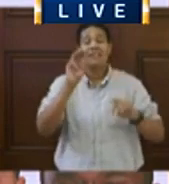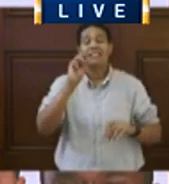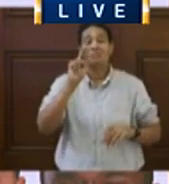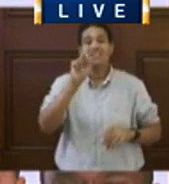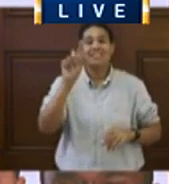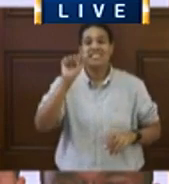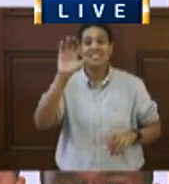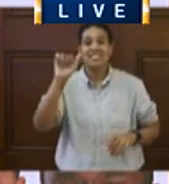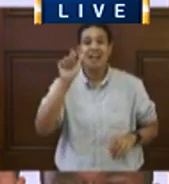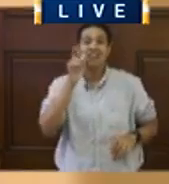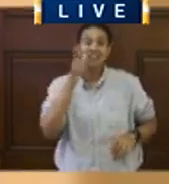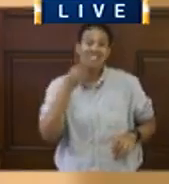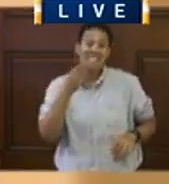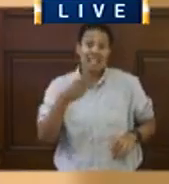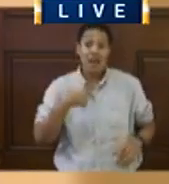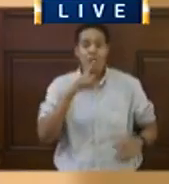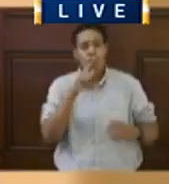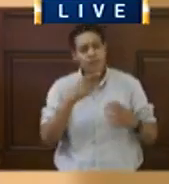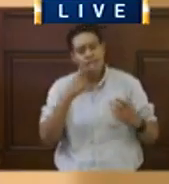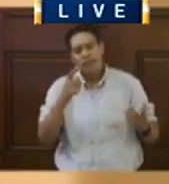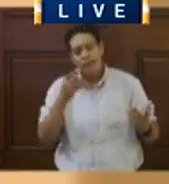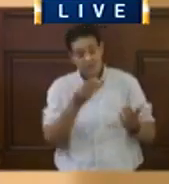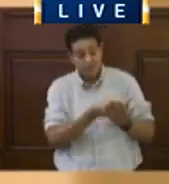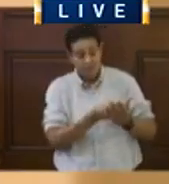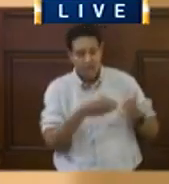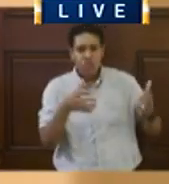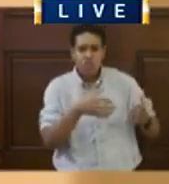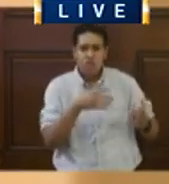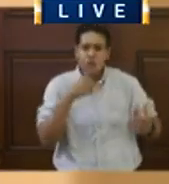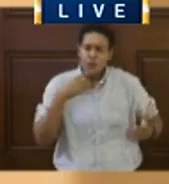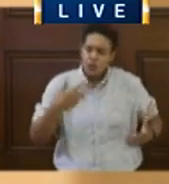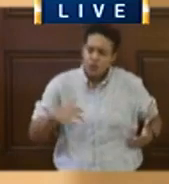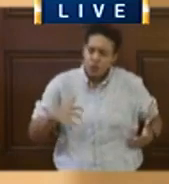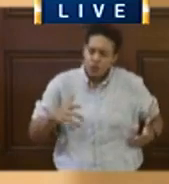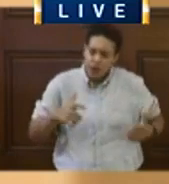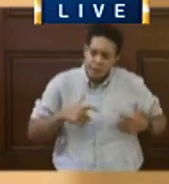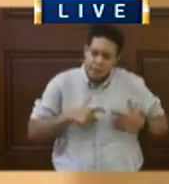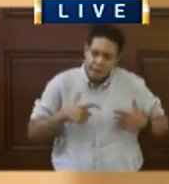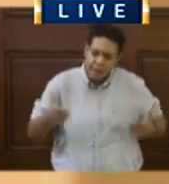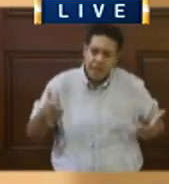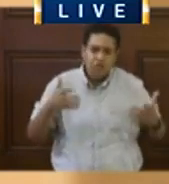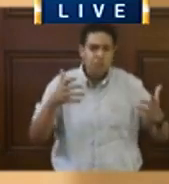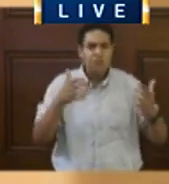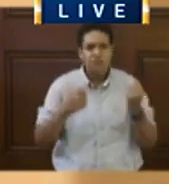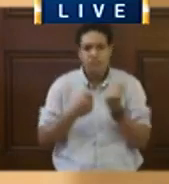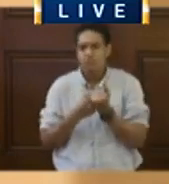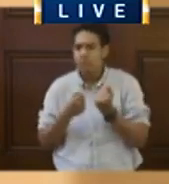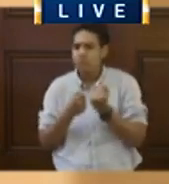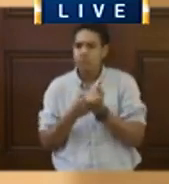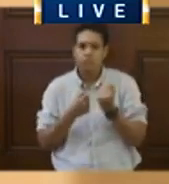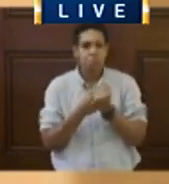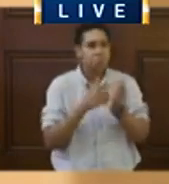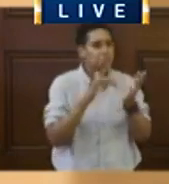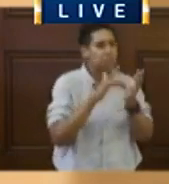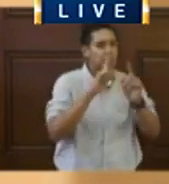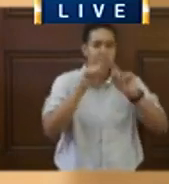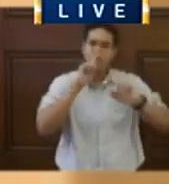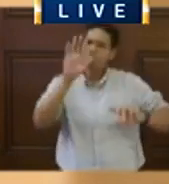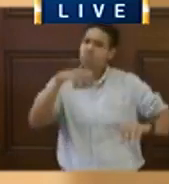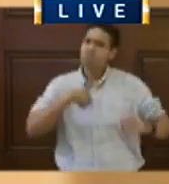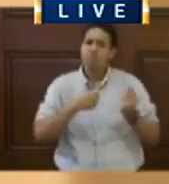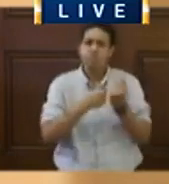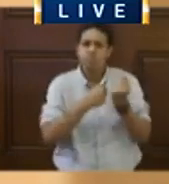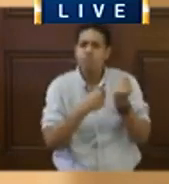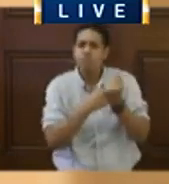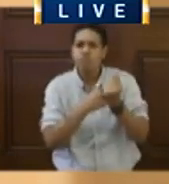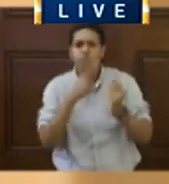endorse that the financial sector have stepped up in a major way that reinforces the